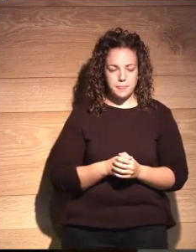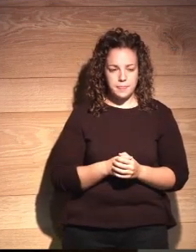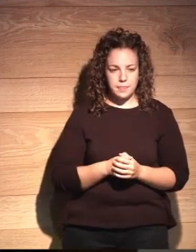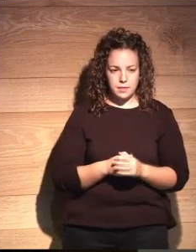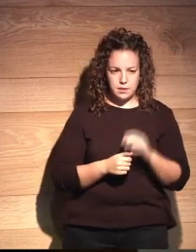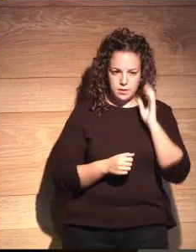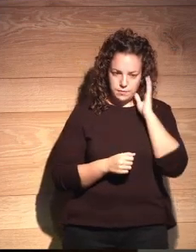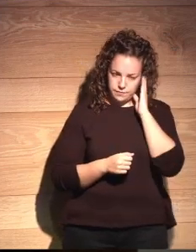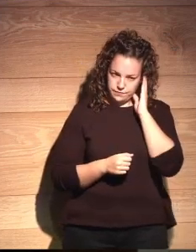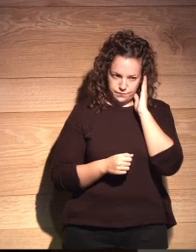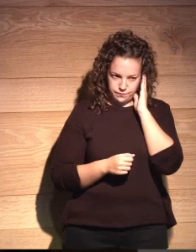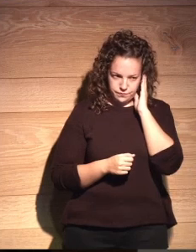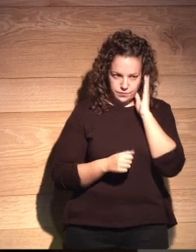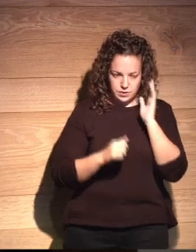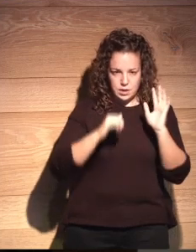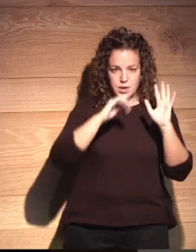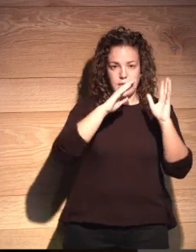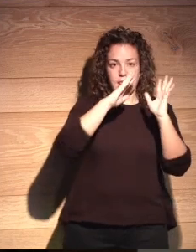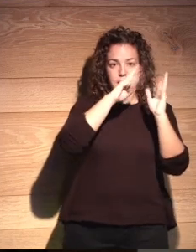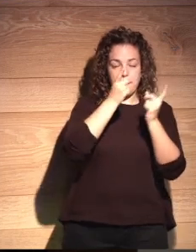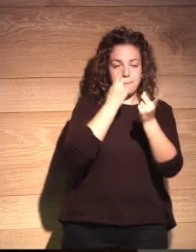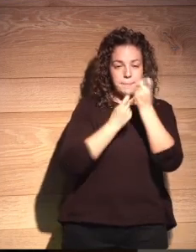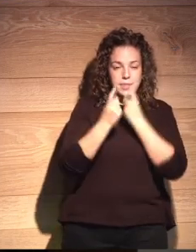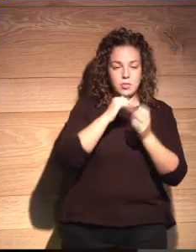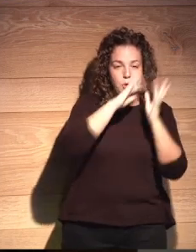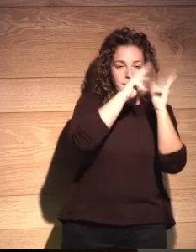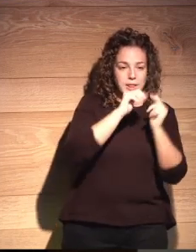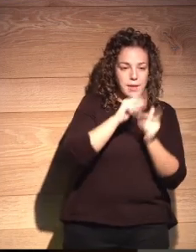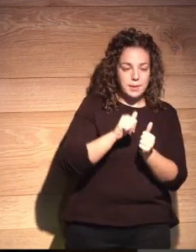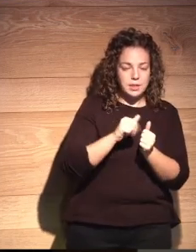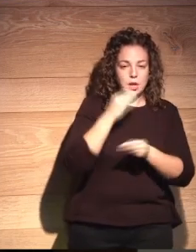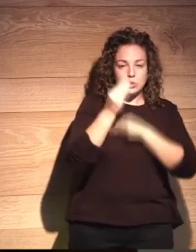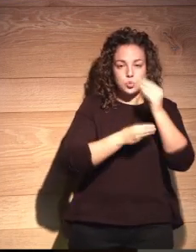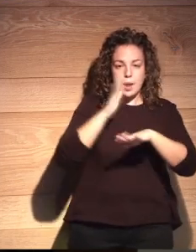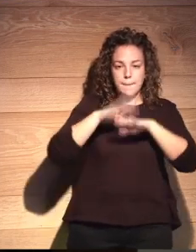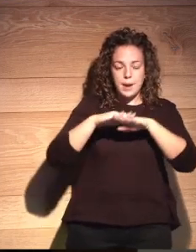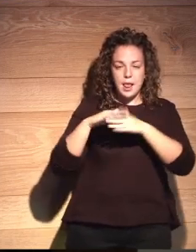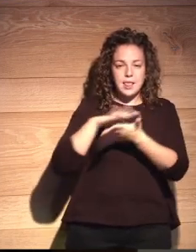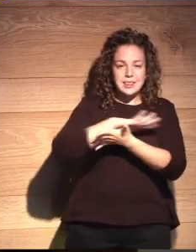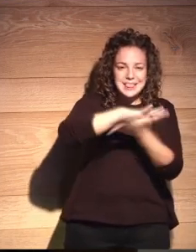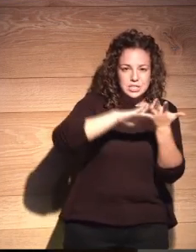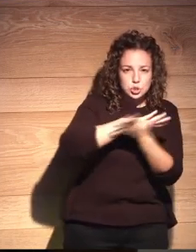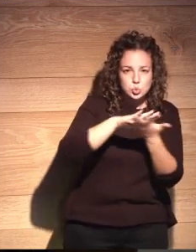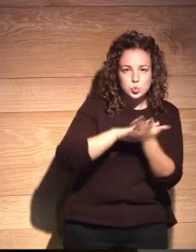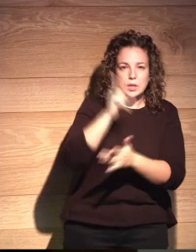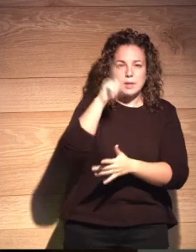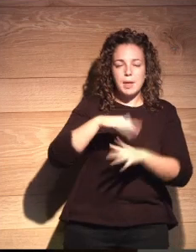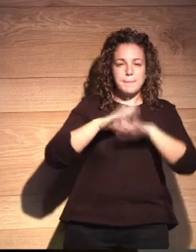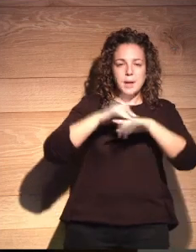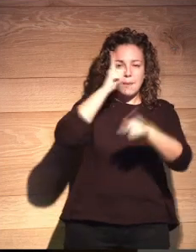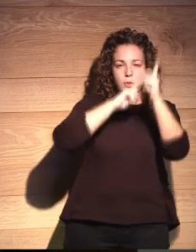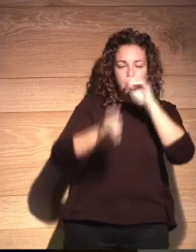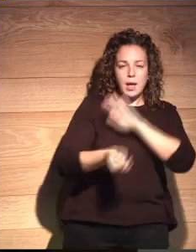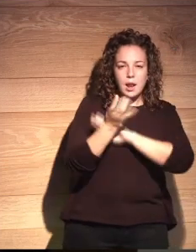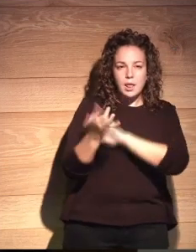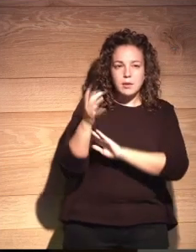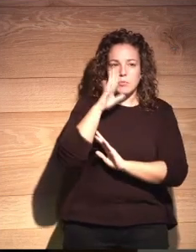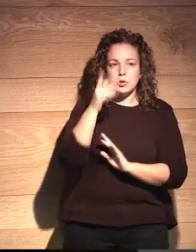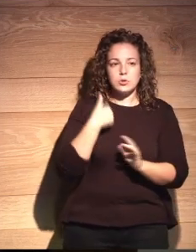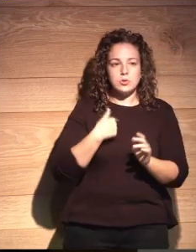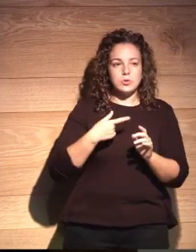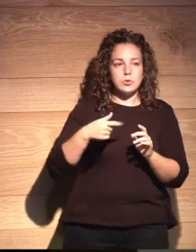mathematics and data can be used also to destroy a city or to create trouble in a city. What I want to share with you tonight is actually how